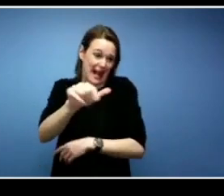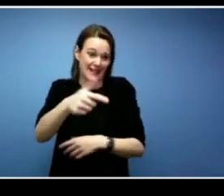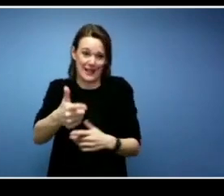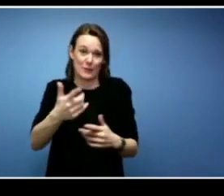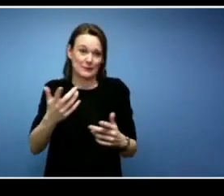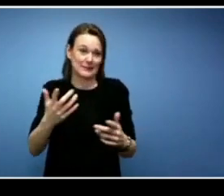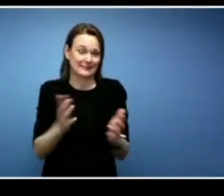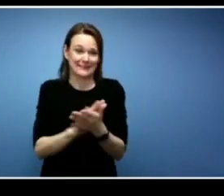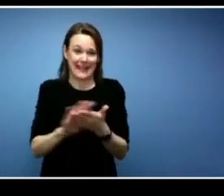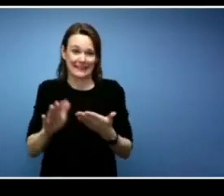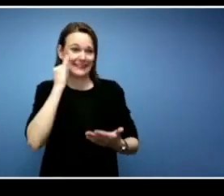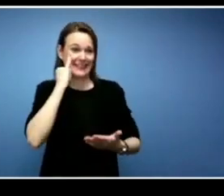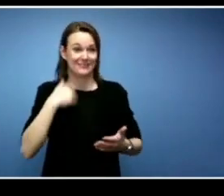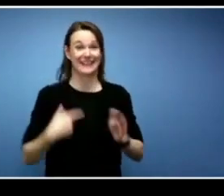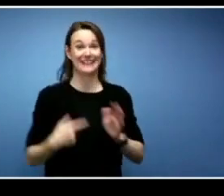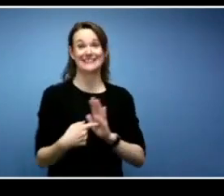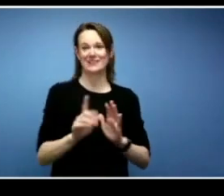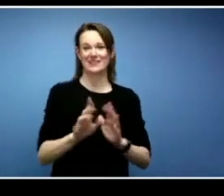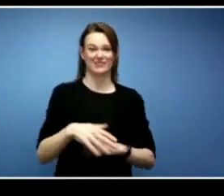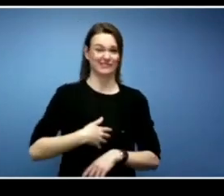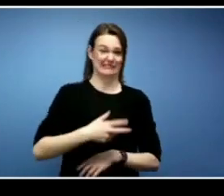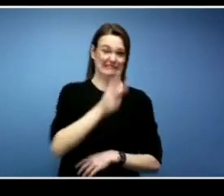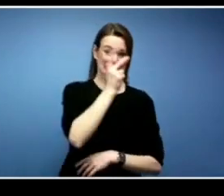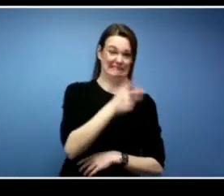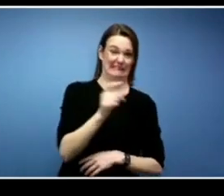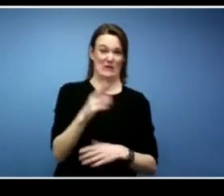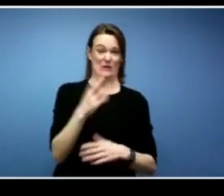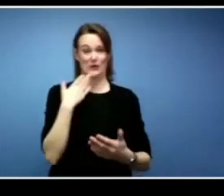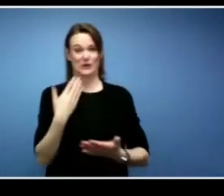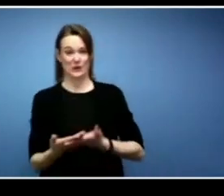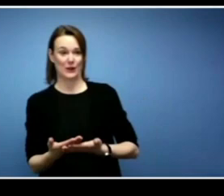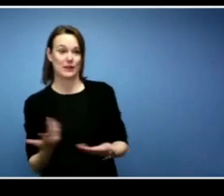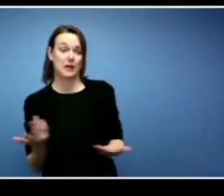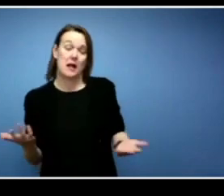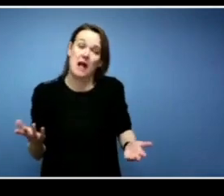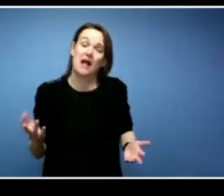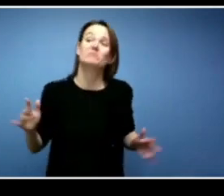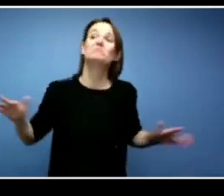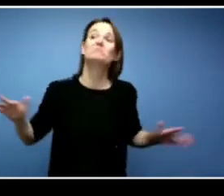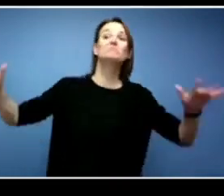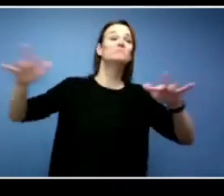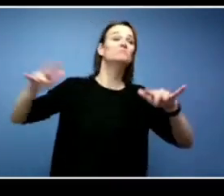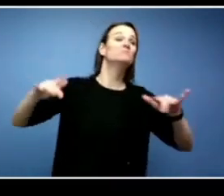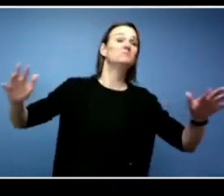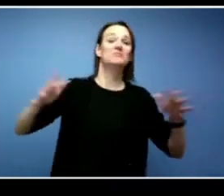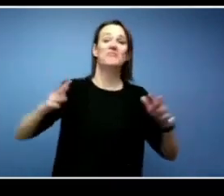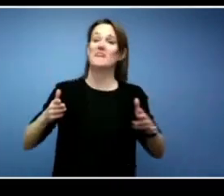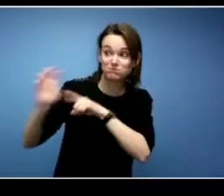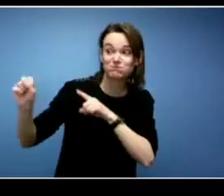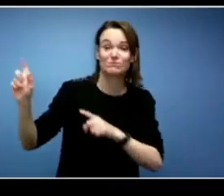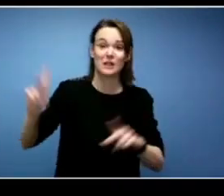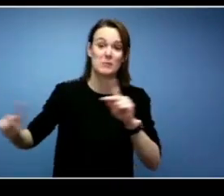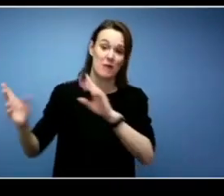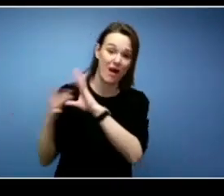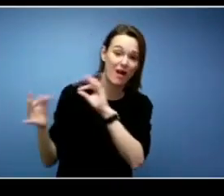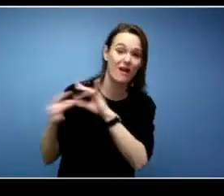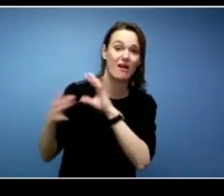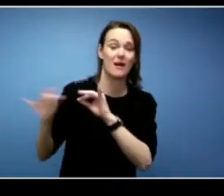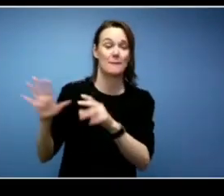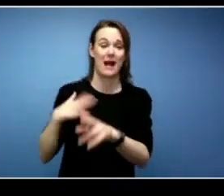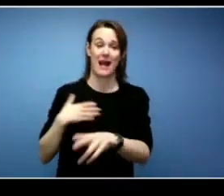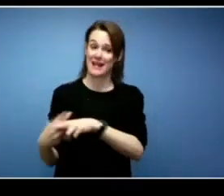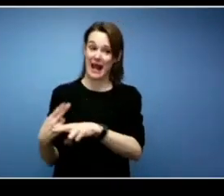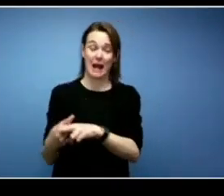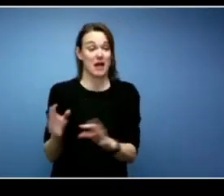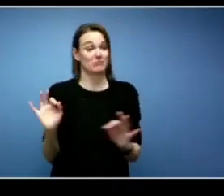small things like that, the community itself. And the streets as well. The streets always tell you if it's good or not. And if your name is bumping in the streets, I mean, the product's